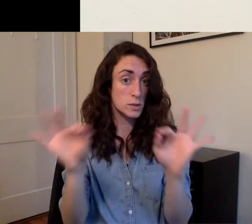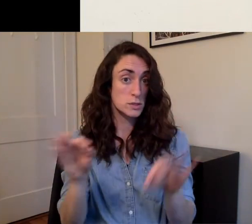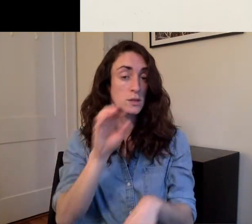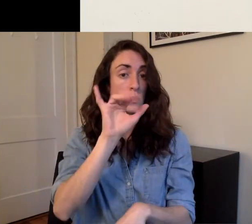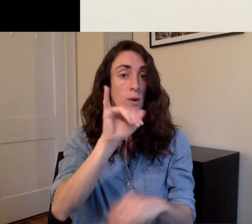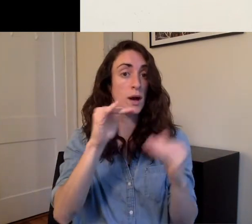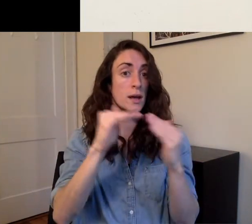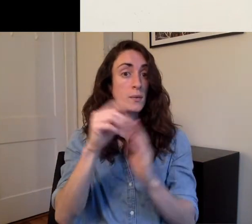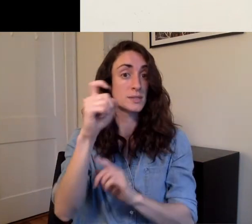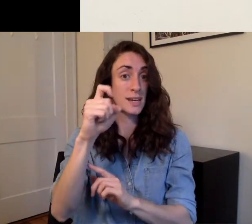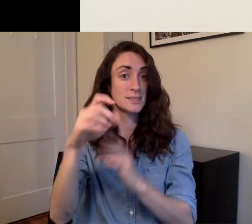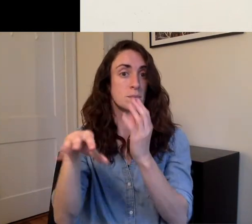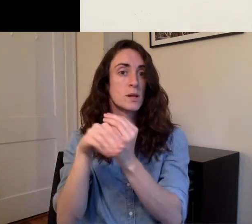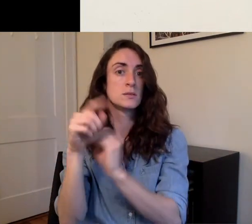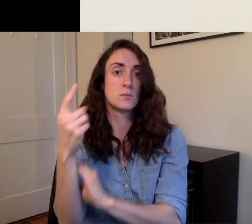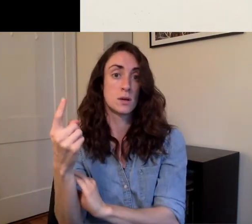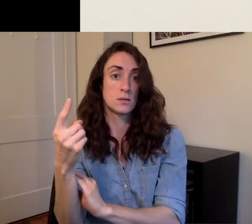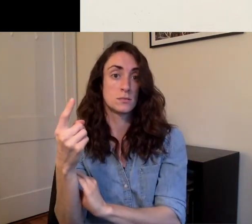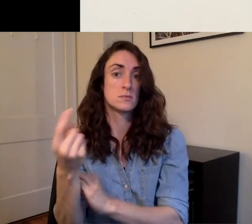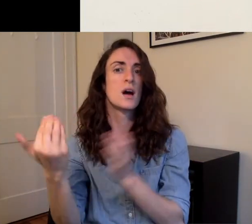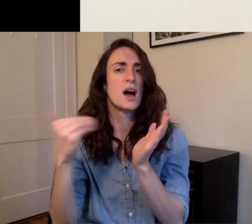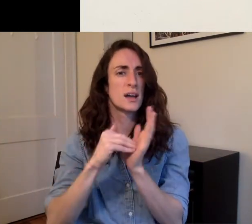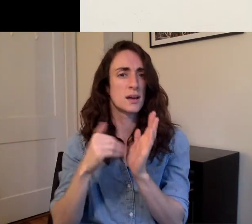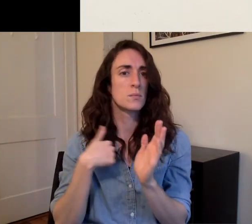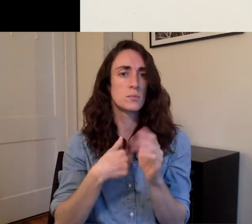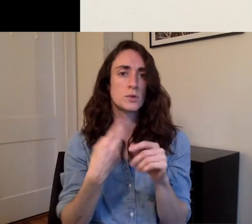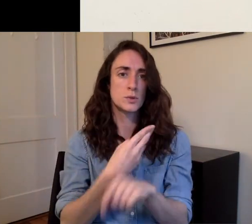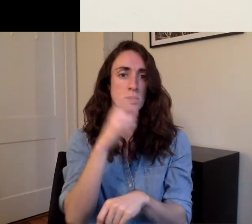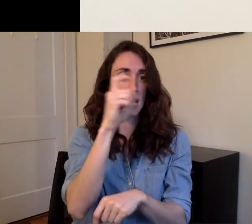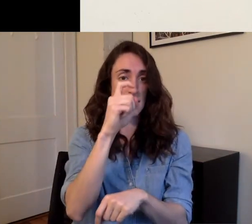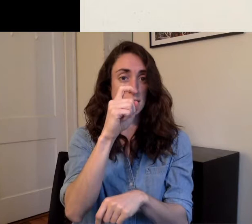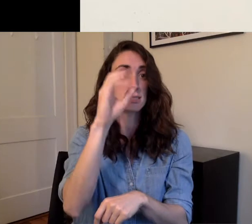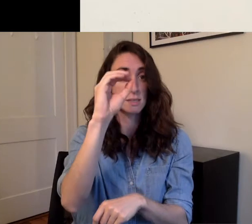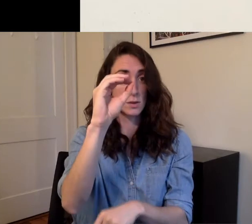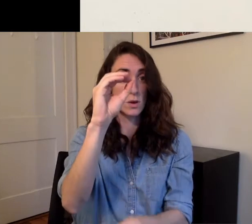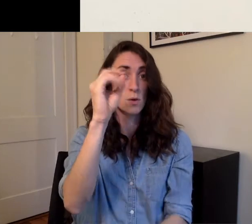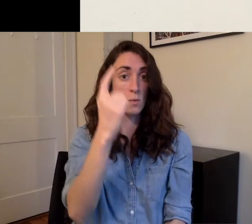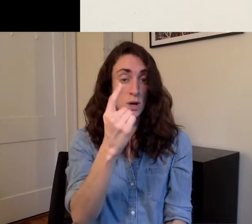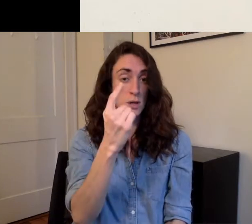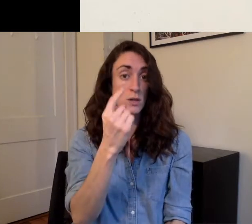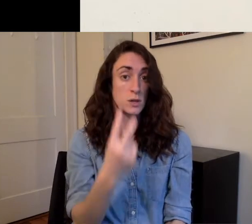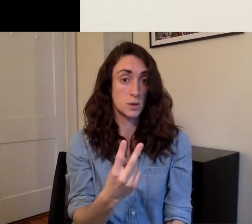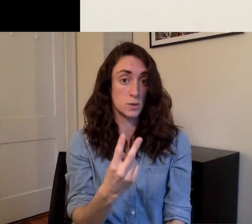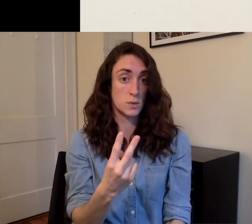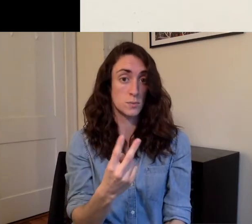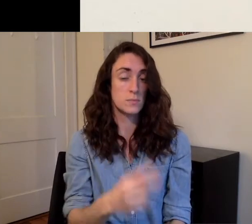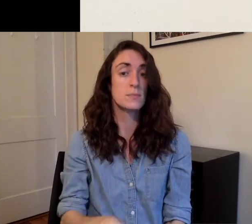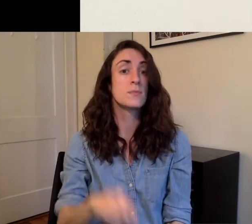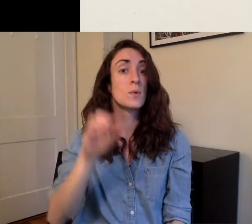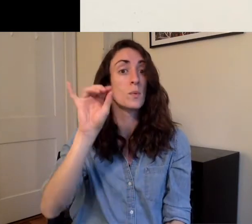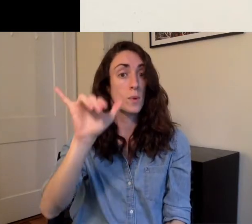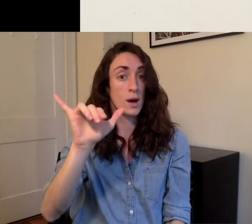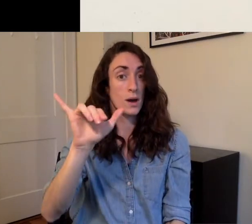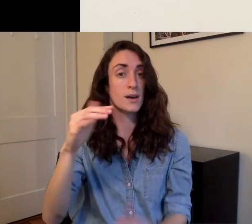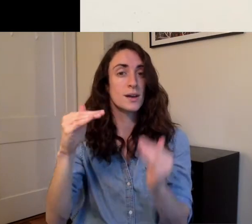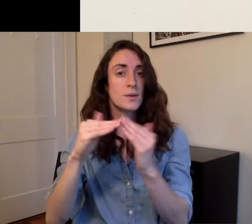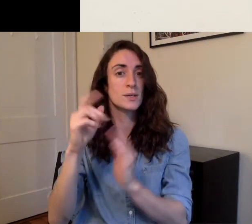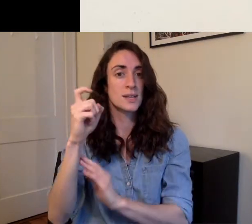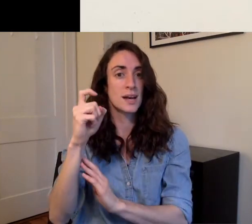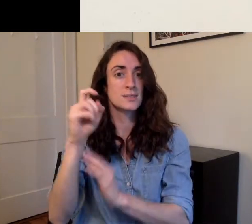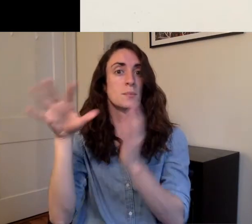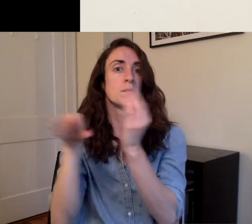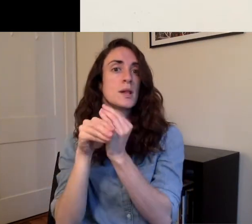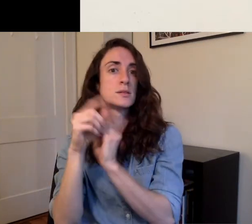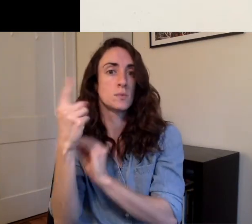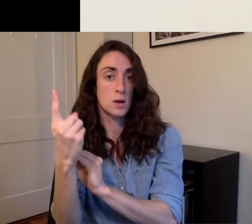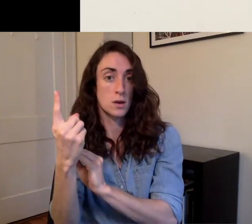Next, we'll look at y equals x plus 1. So again, we'll use x equals 0, 1, and 2, and then we'll find y. So